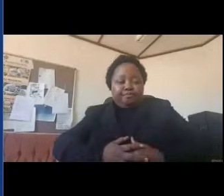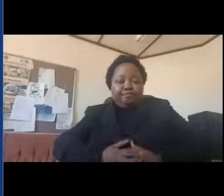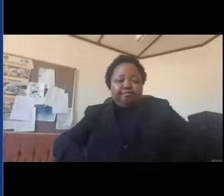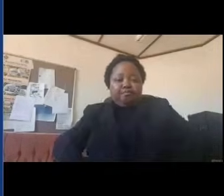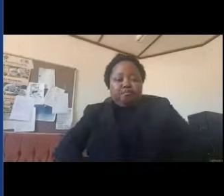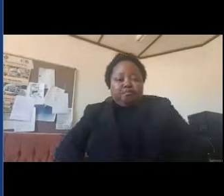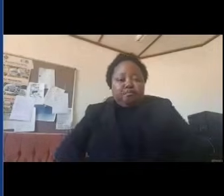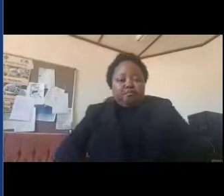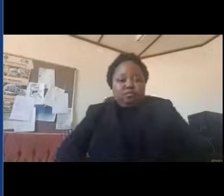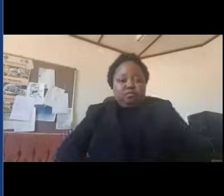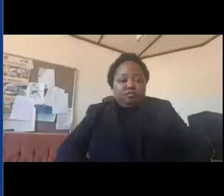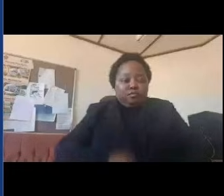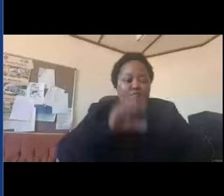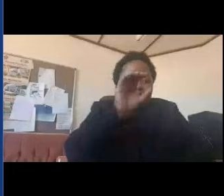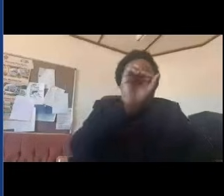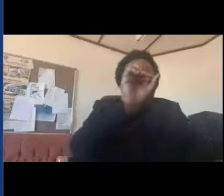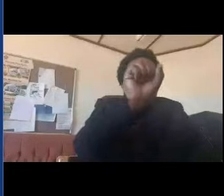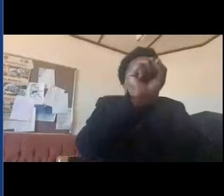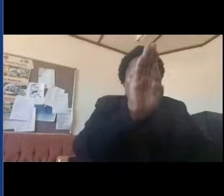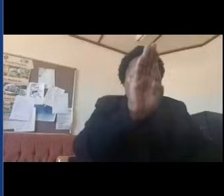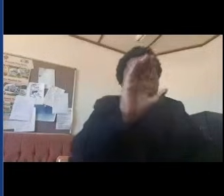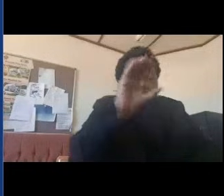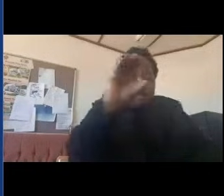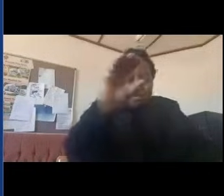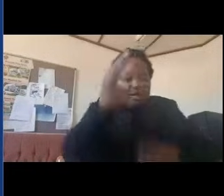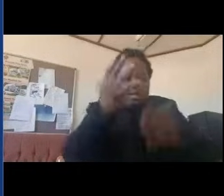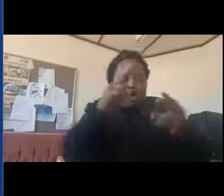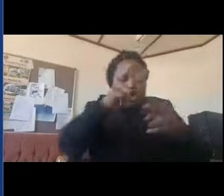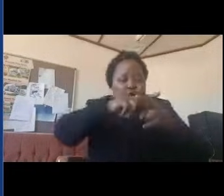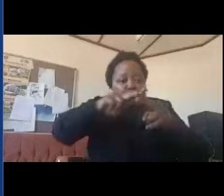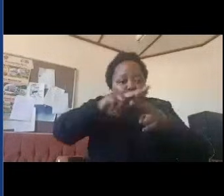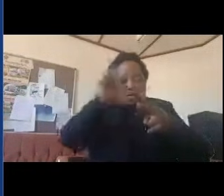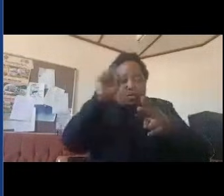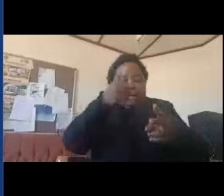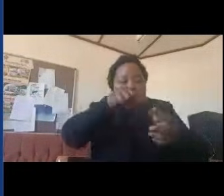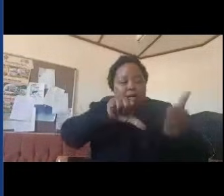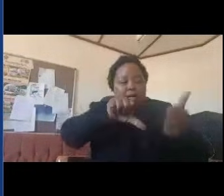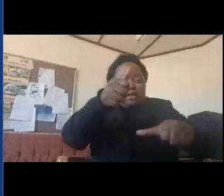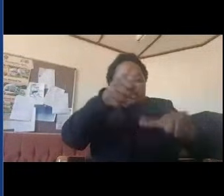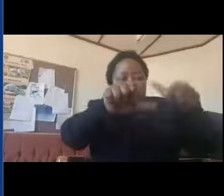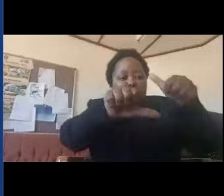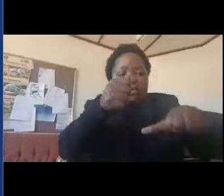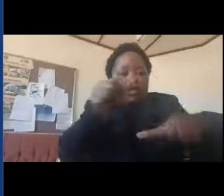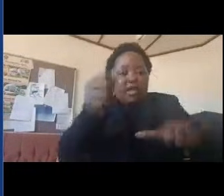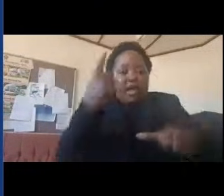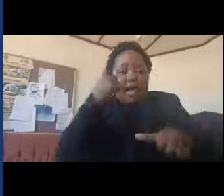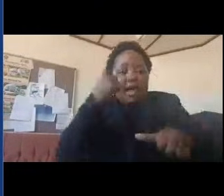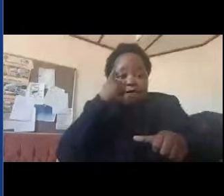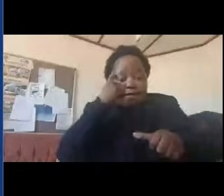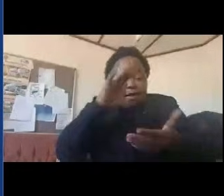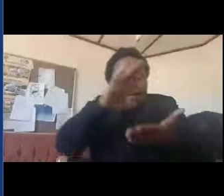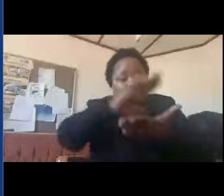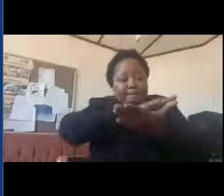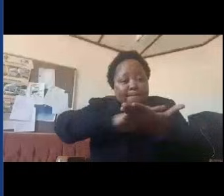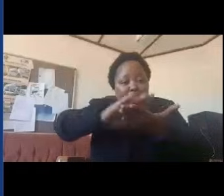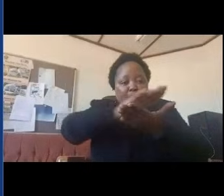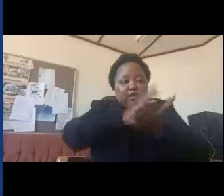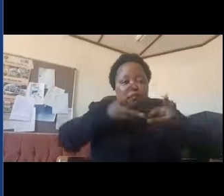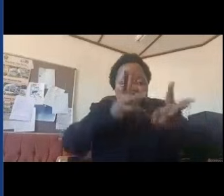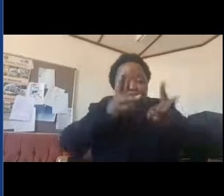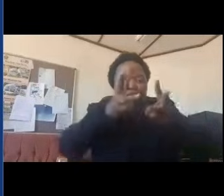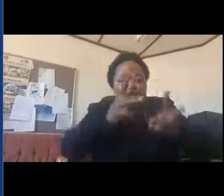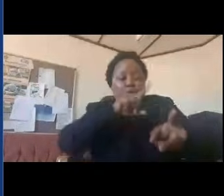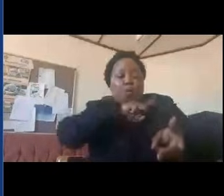SBC, in this case, uses participatory evidence-based methods to shift norms and